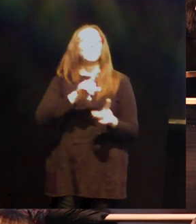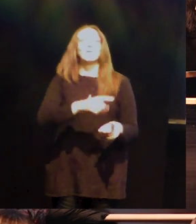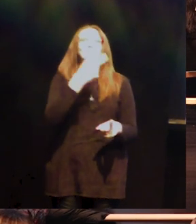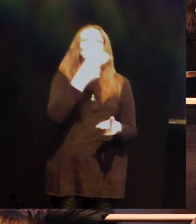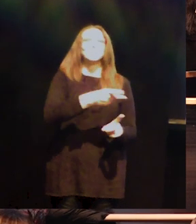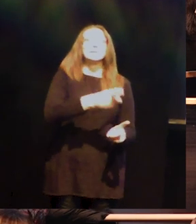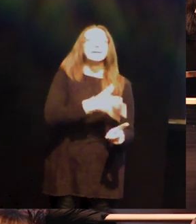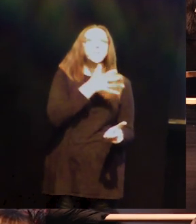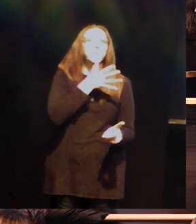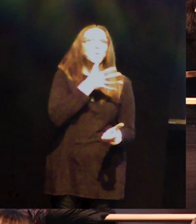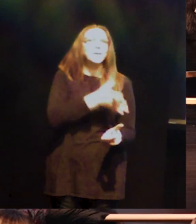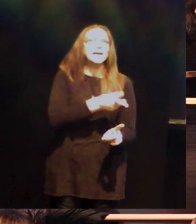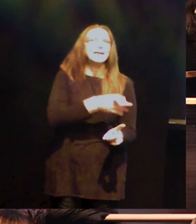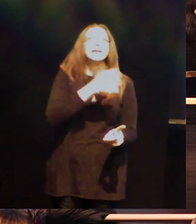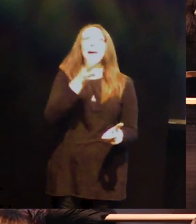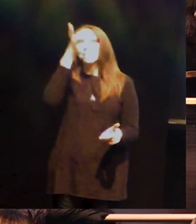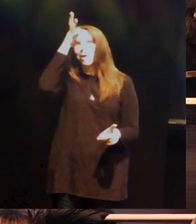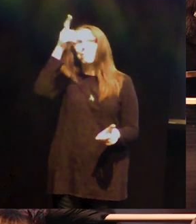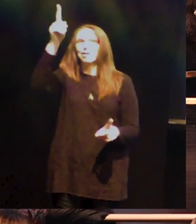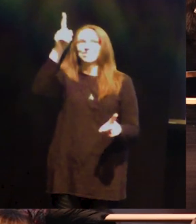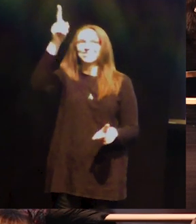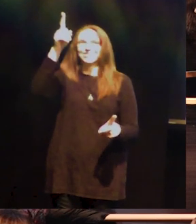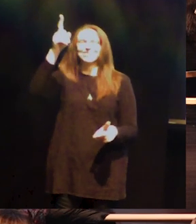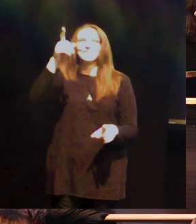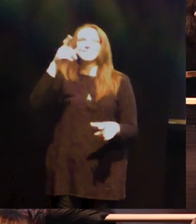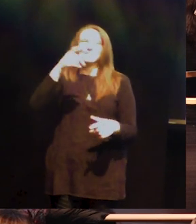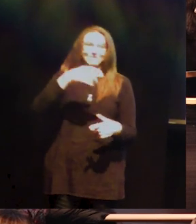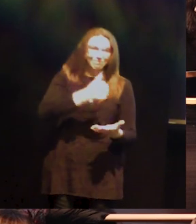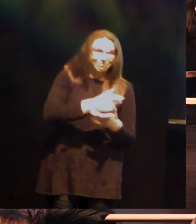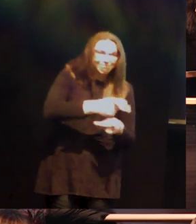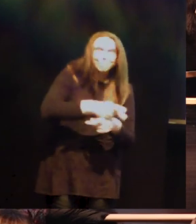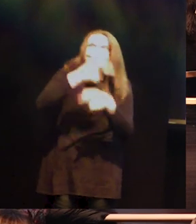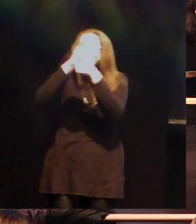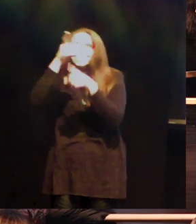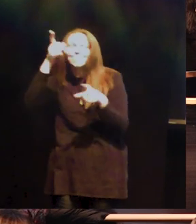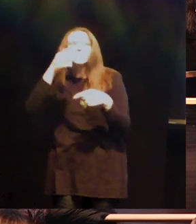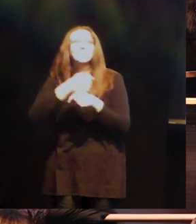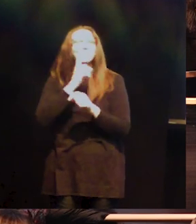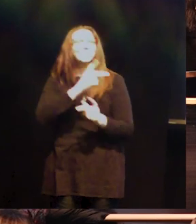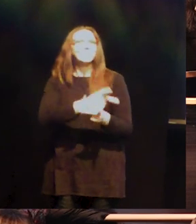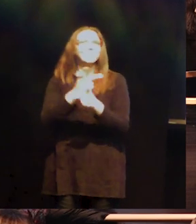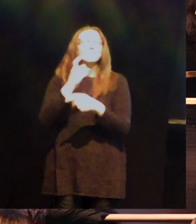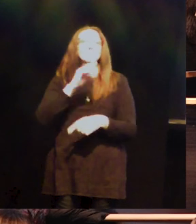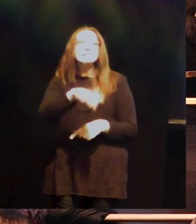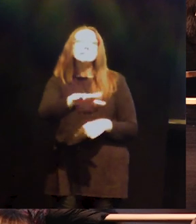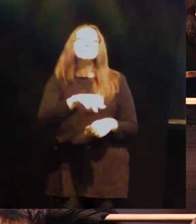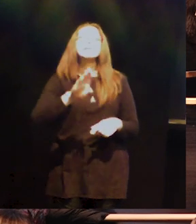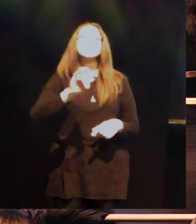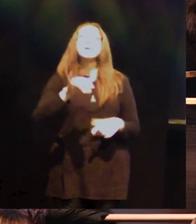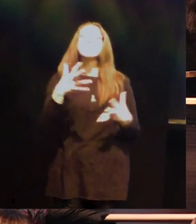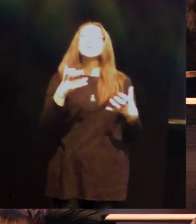to make sure that they had what they needed. It's like what my parents, they're older, And I would always say, Bubby wants